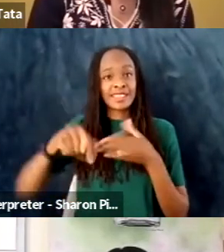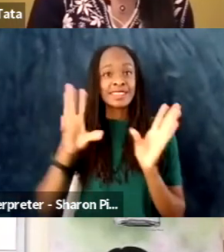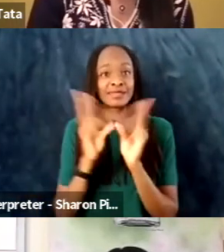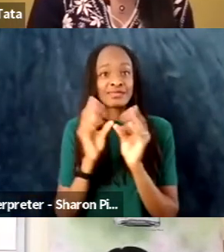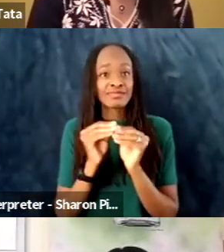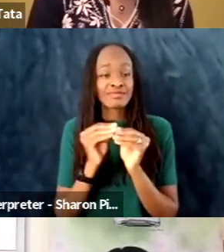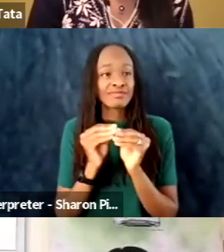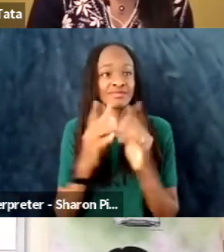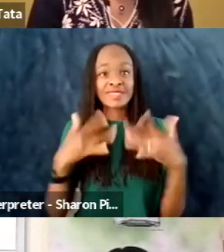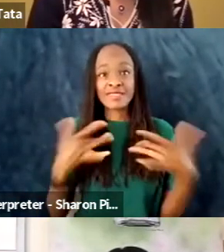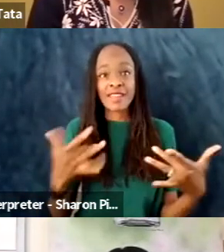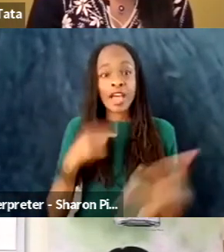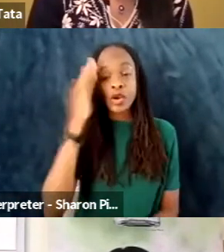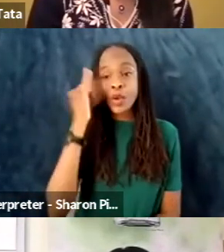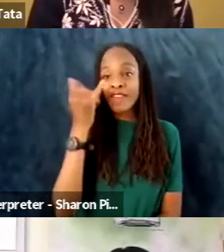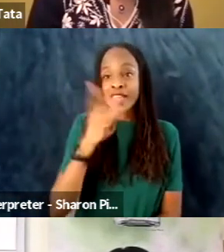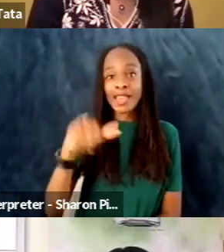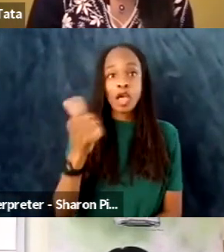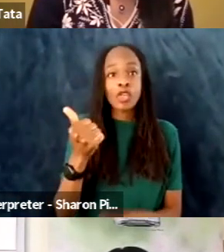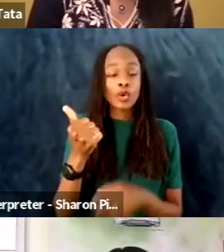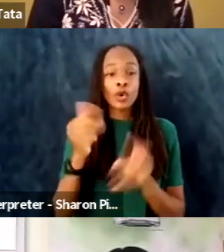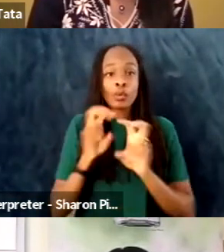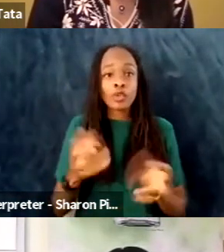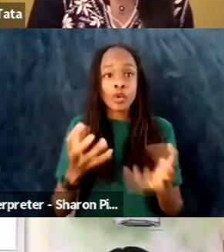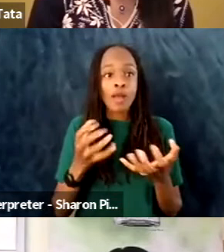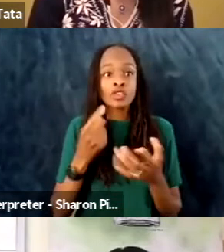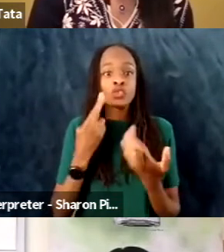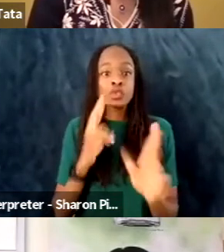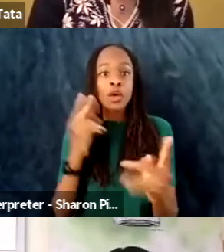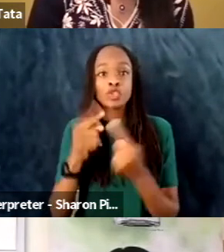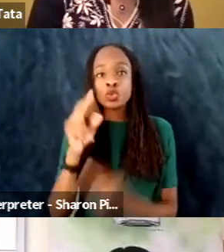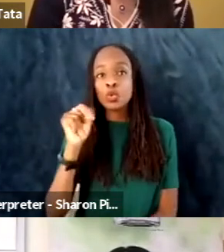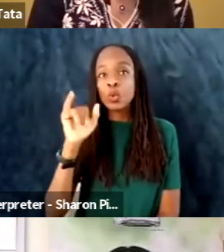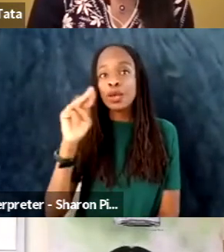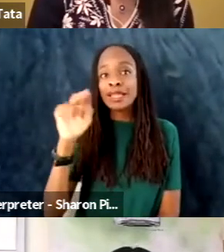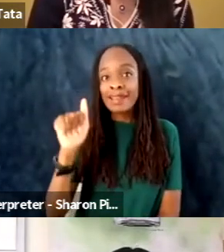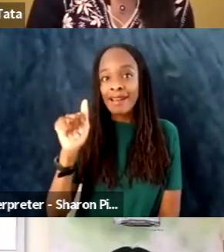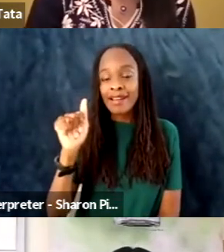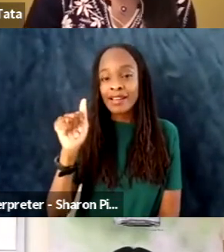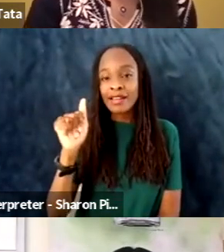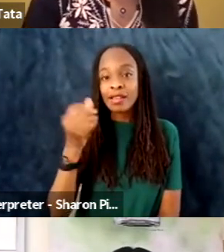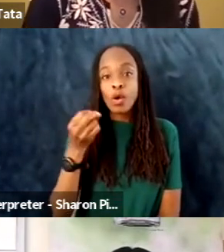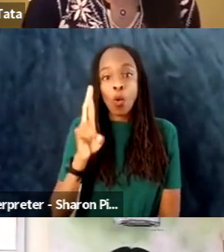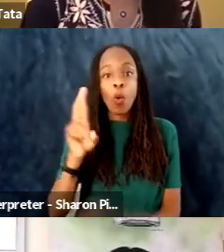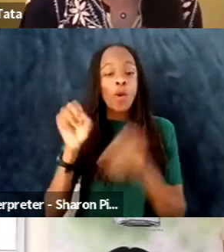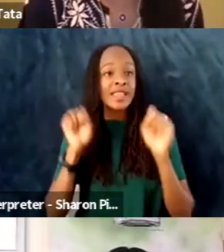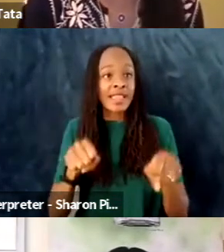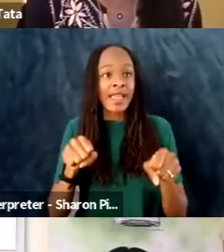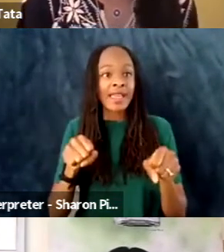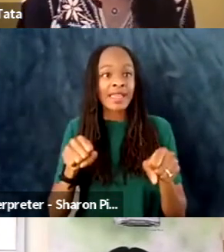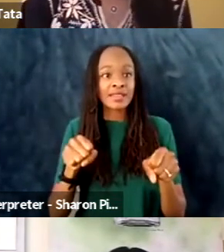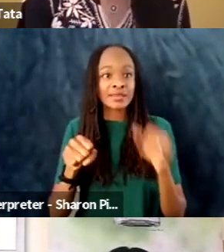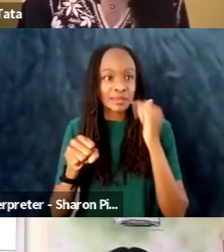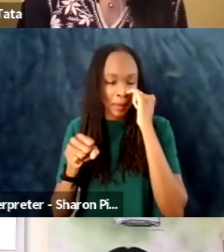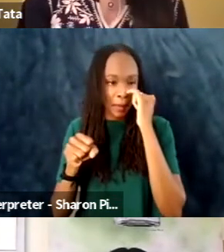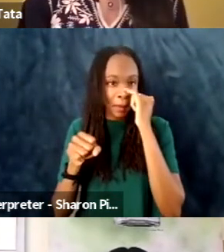I don't know if any of our other panelists want to respond to Nina, or we can let you all go back. I